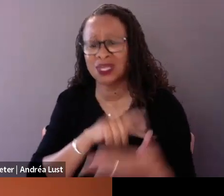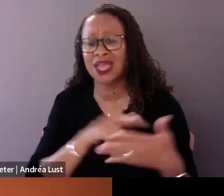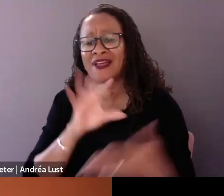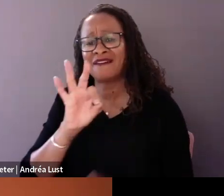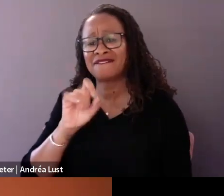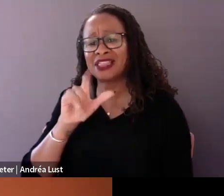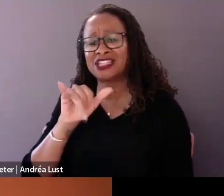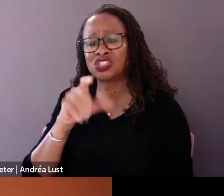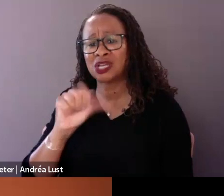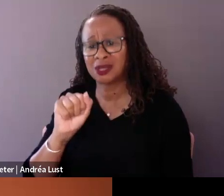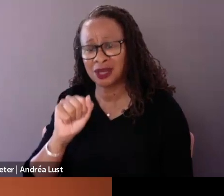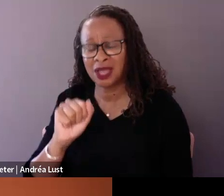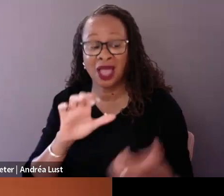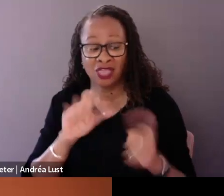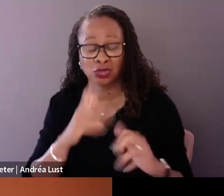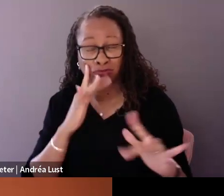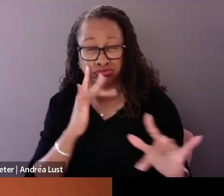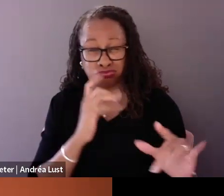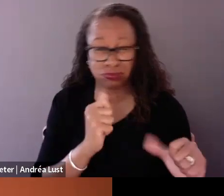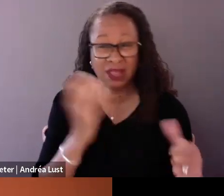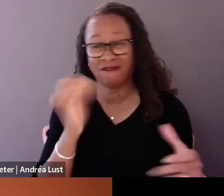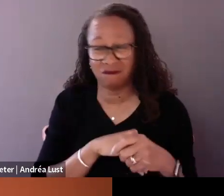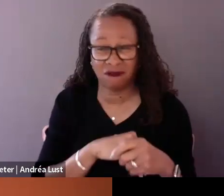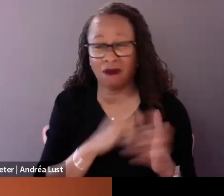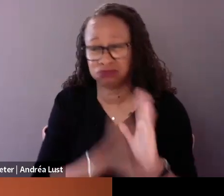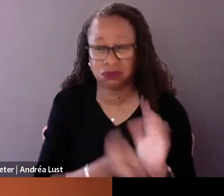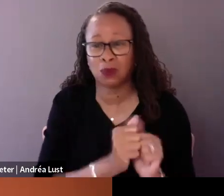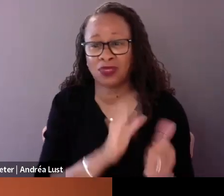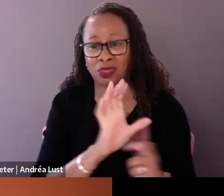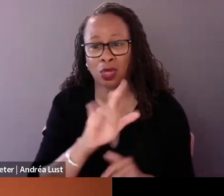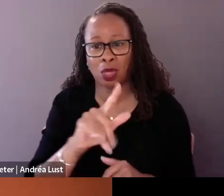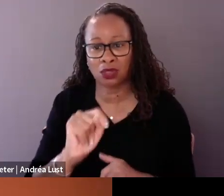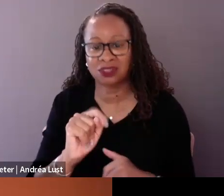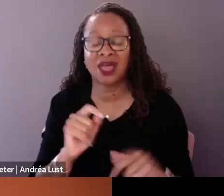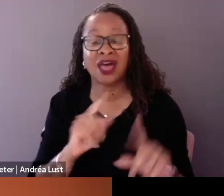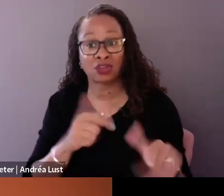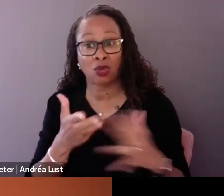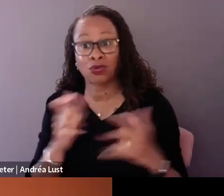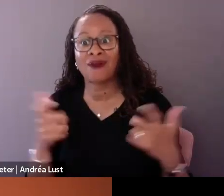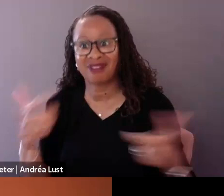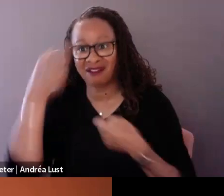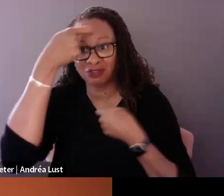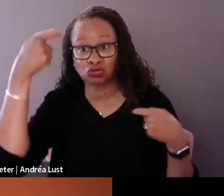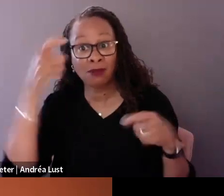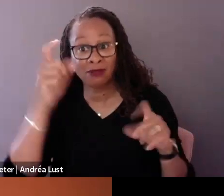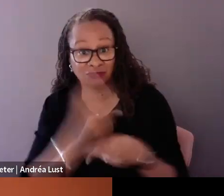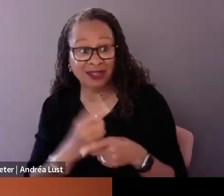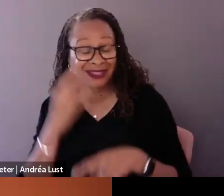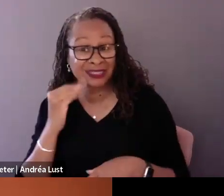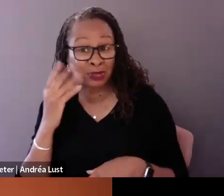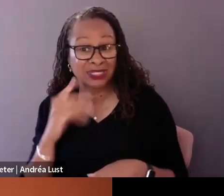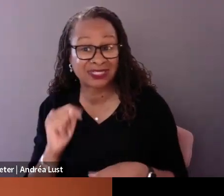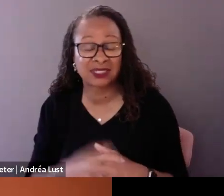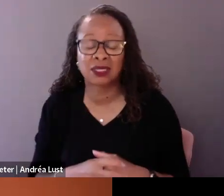drawn into the cult itself, because these are people who've gone through a tremendous trauma. And I